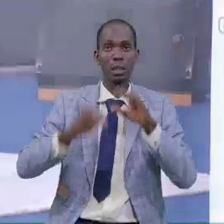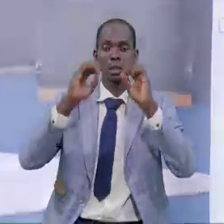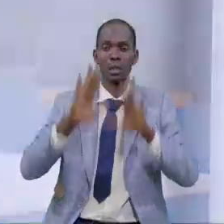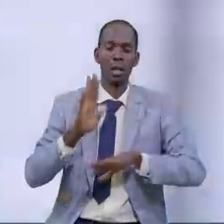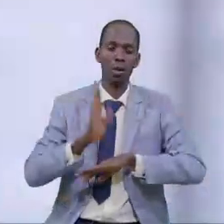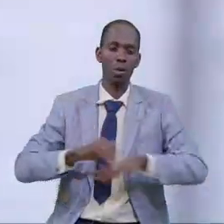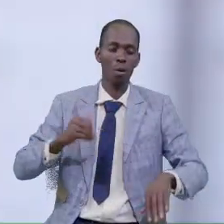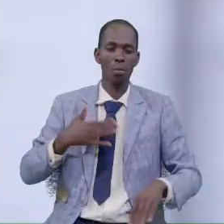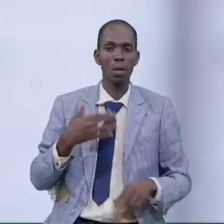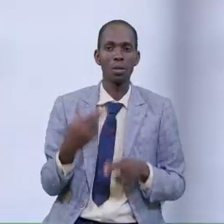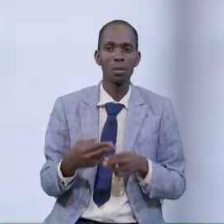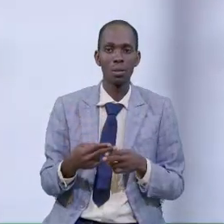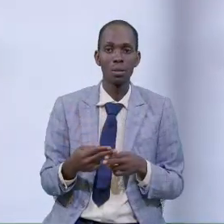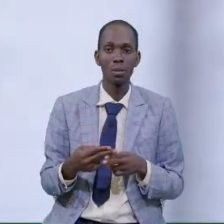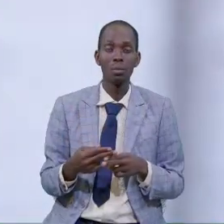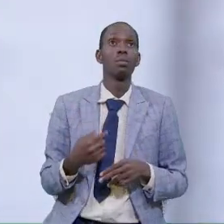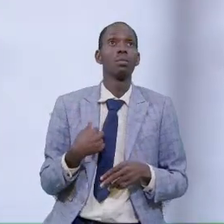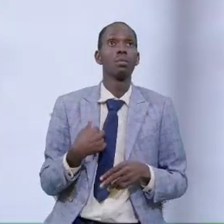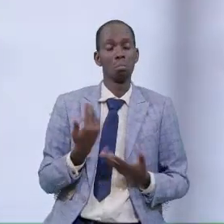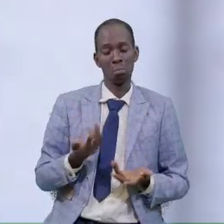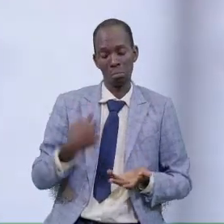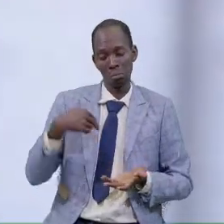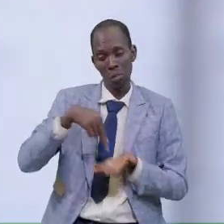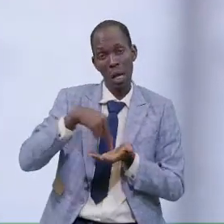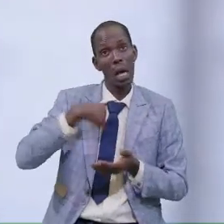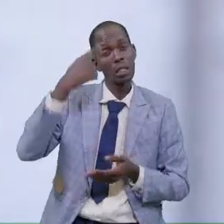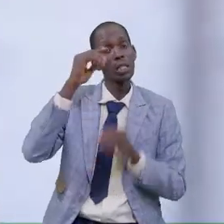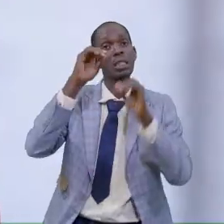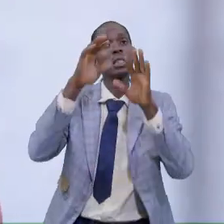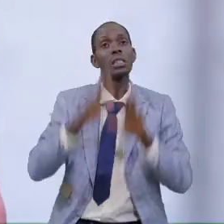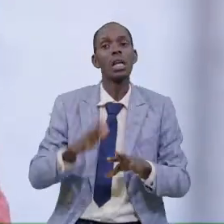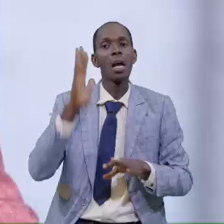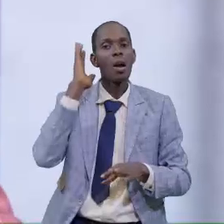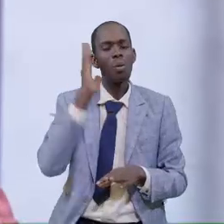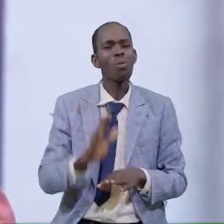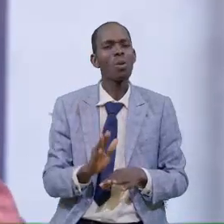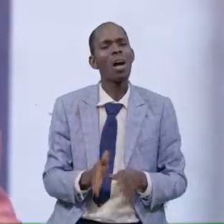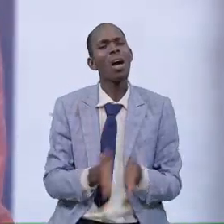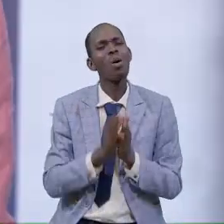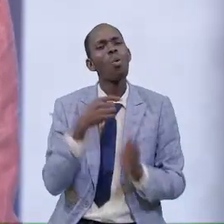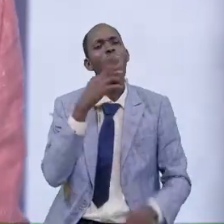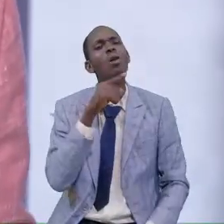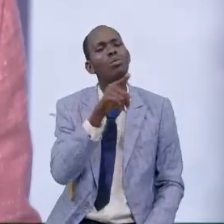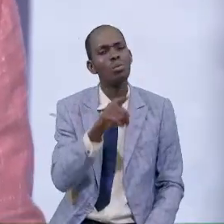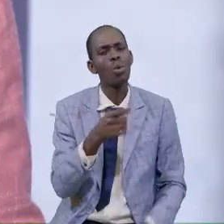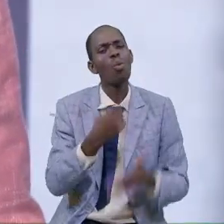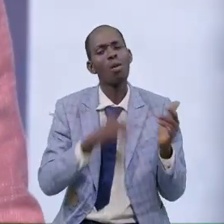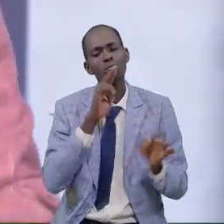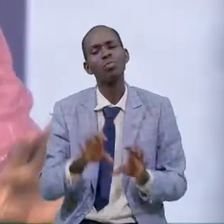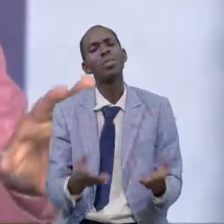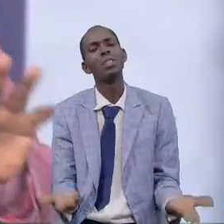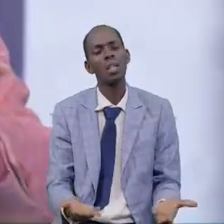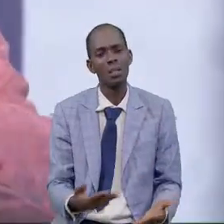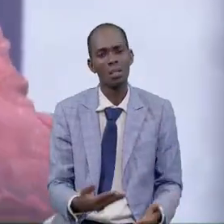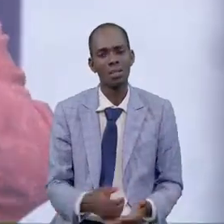I stood up. I thought he was going to say, who are you? Why are you here? What are you doing here? Why